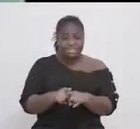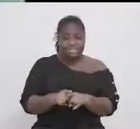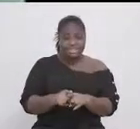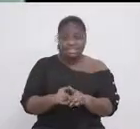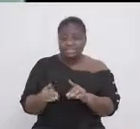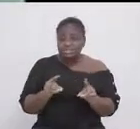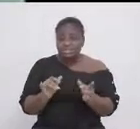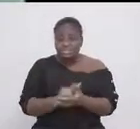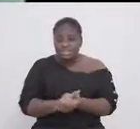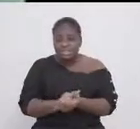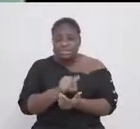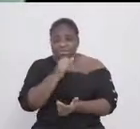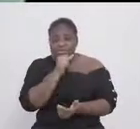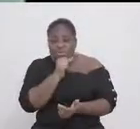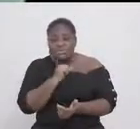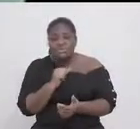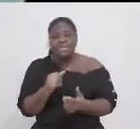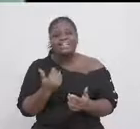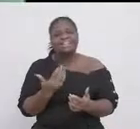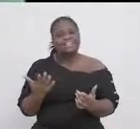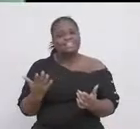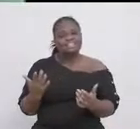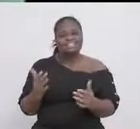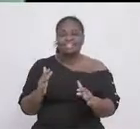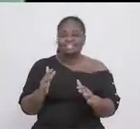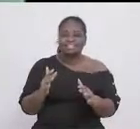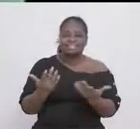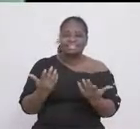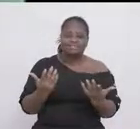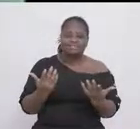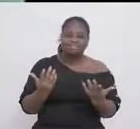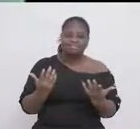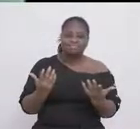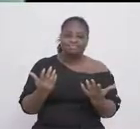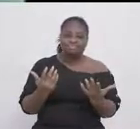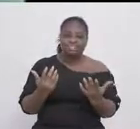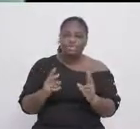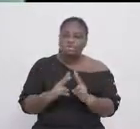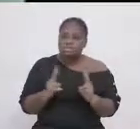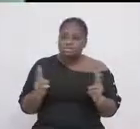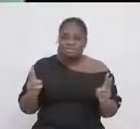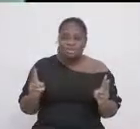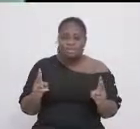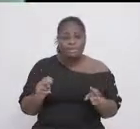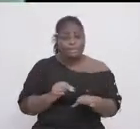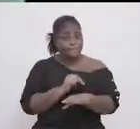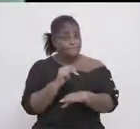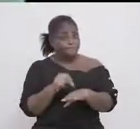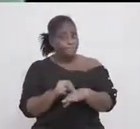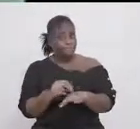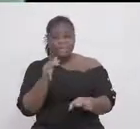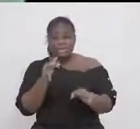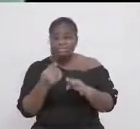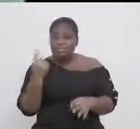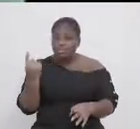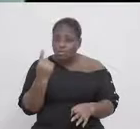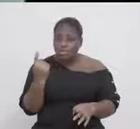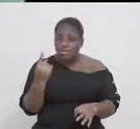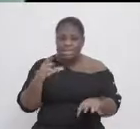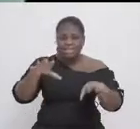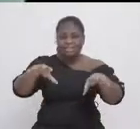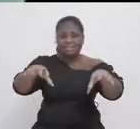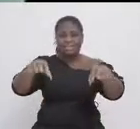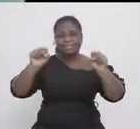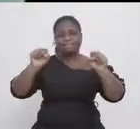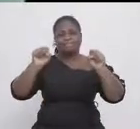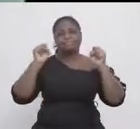the line and they grow old, then these things are either killed or terminated along the line. So naturally, if only we can tap, there's the more